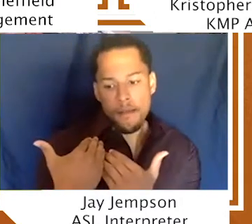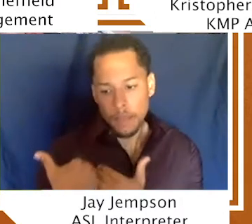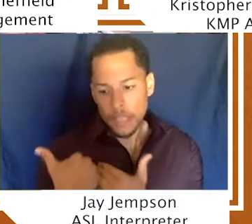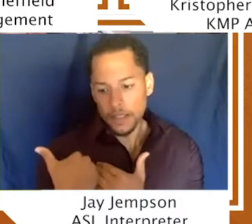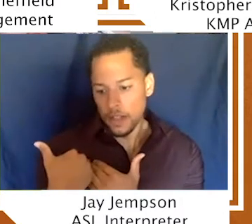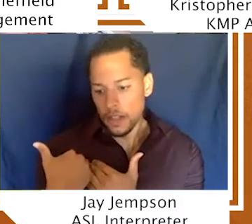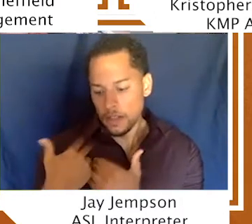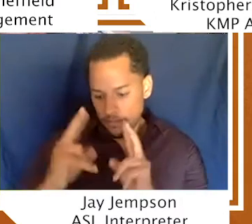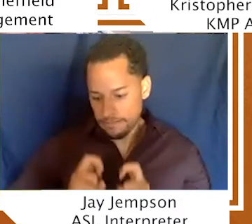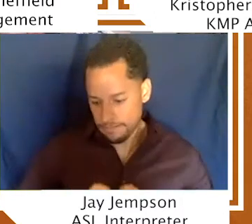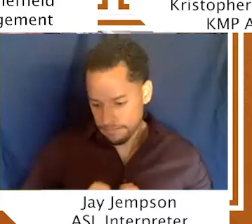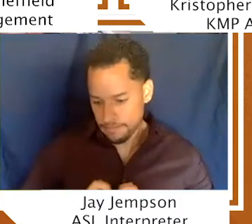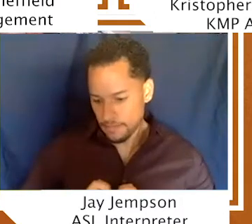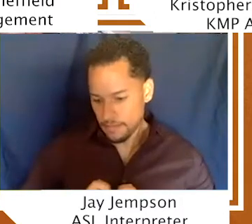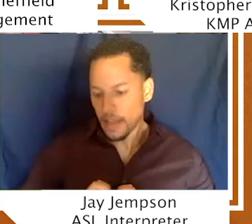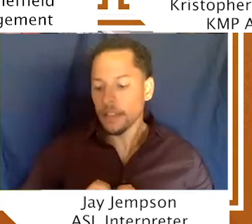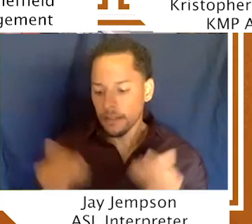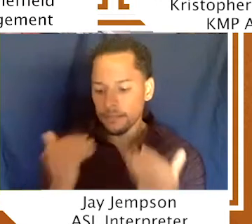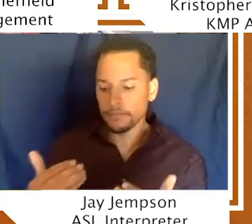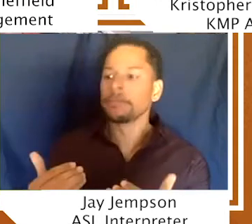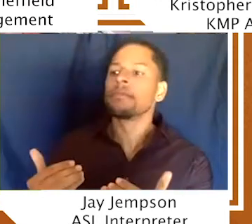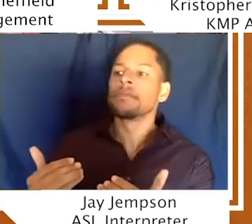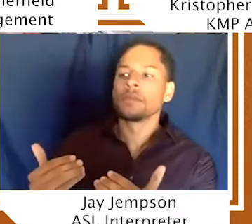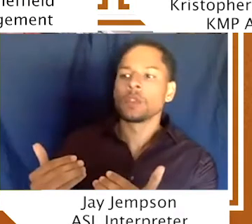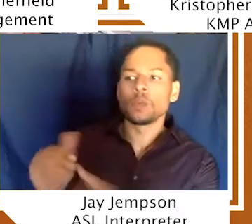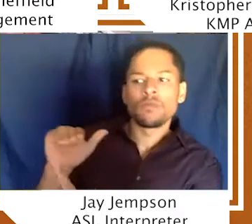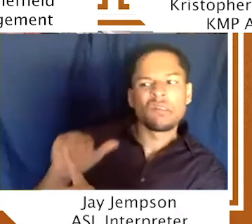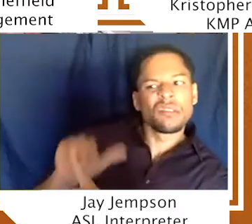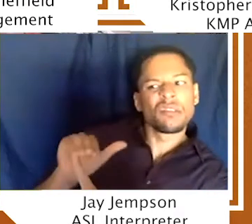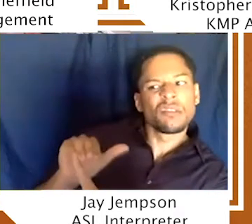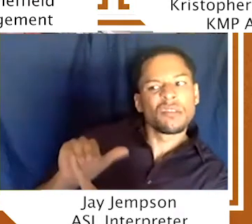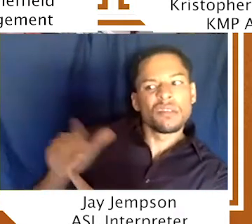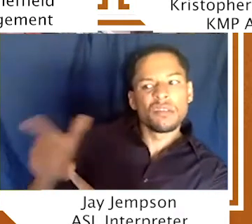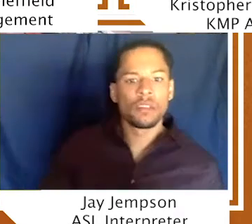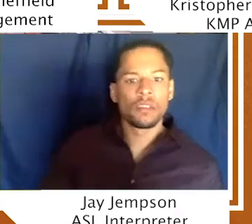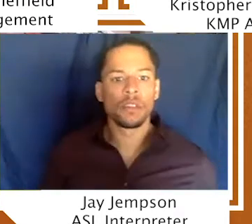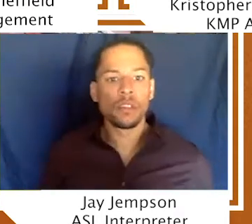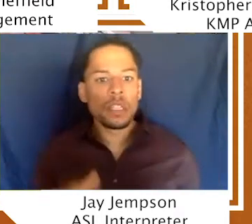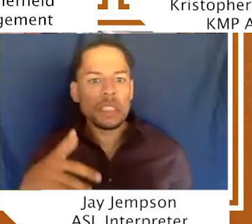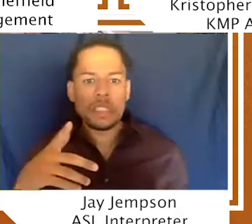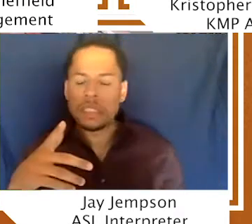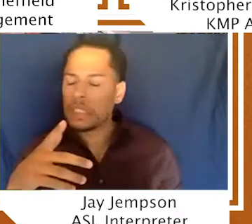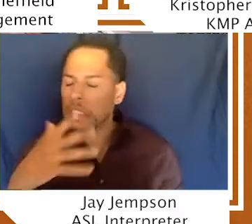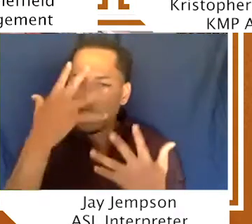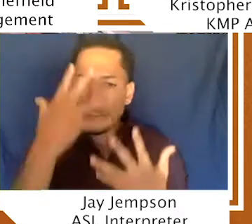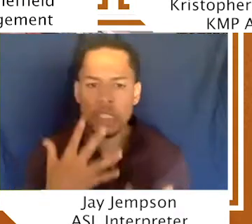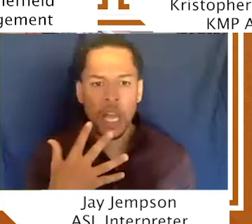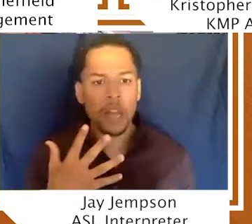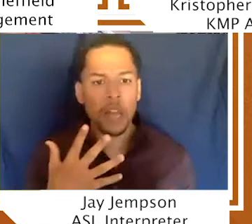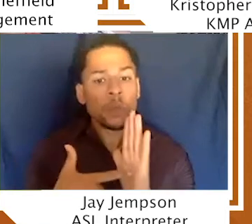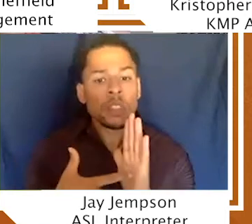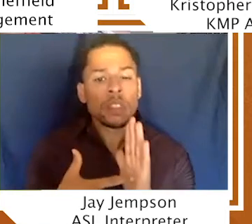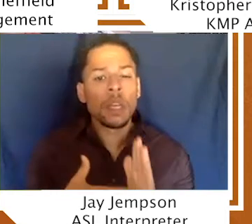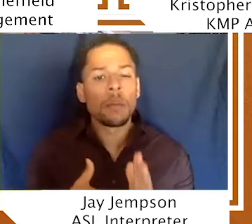But let's step back, and it's sad. It's a tragedy. Columbia Artist Management